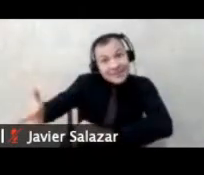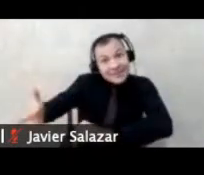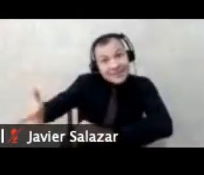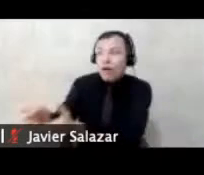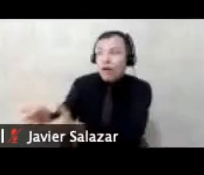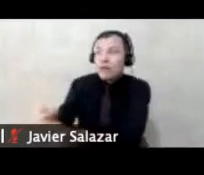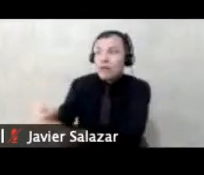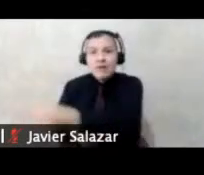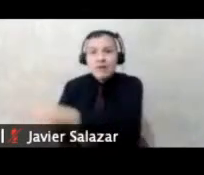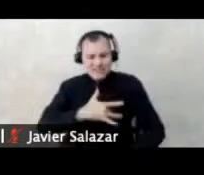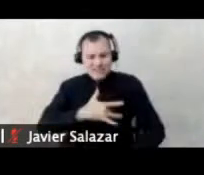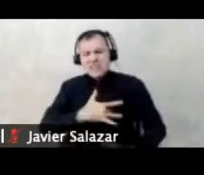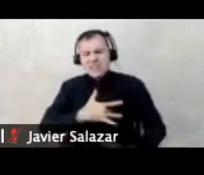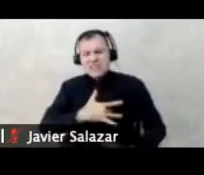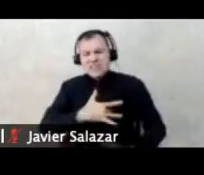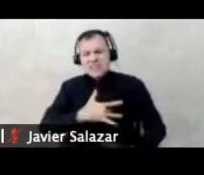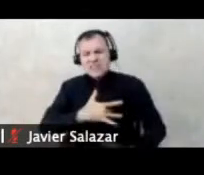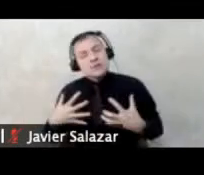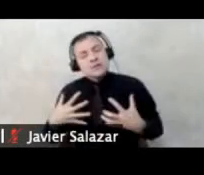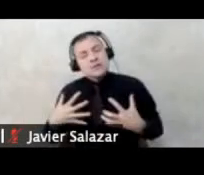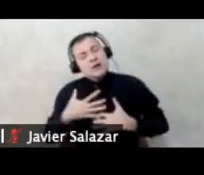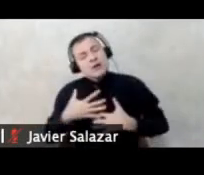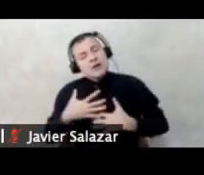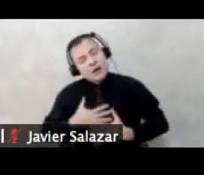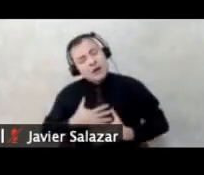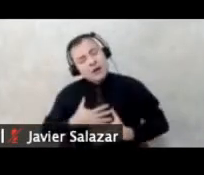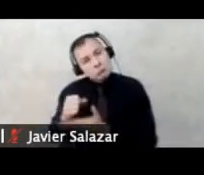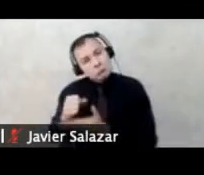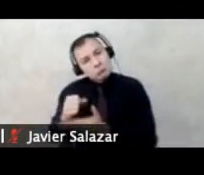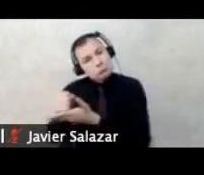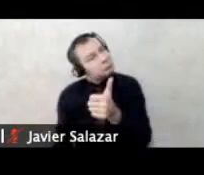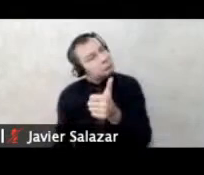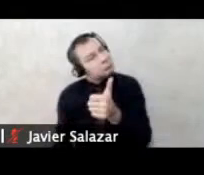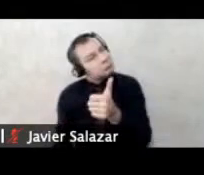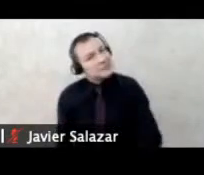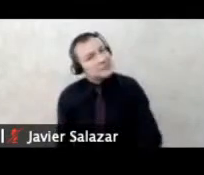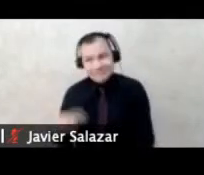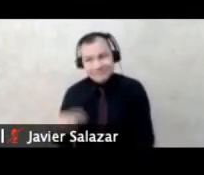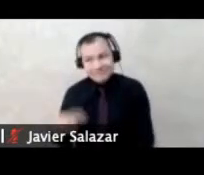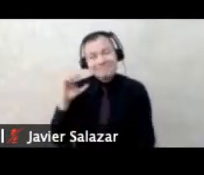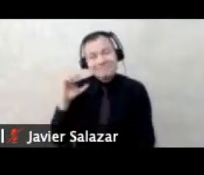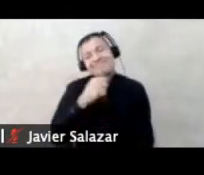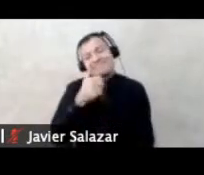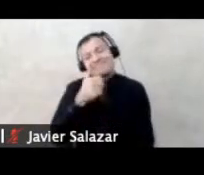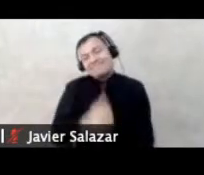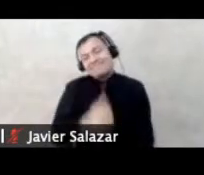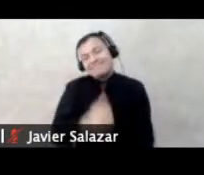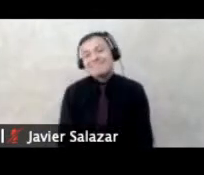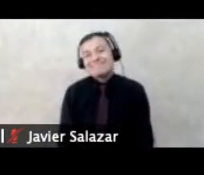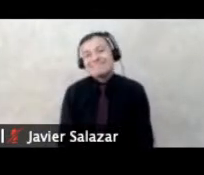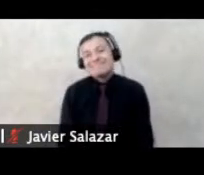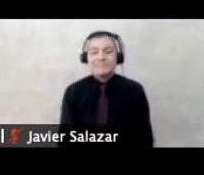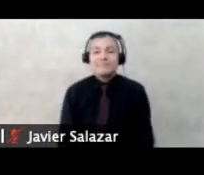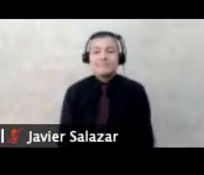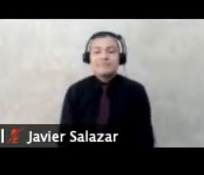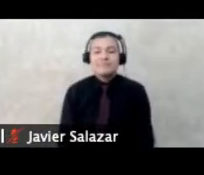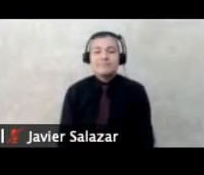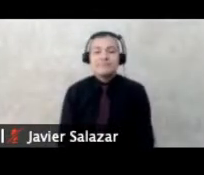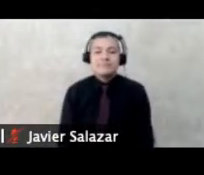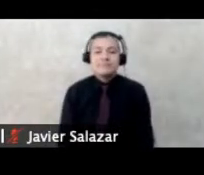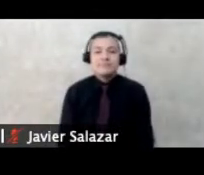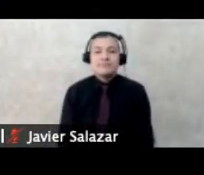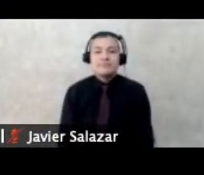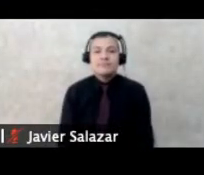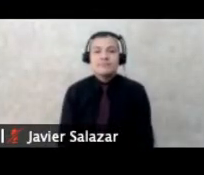And we're very blessed to be in this field of work. It's amazing every time we go to the workshops and